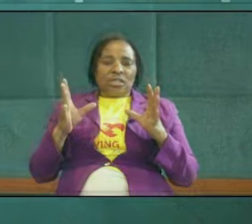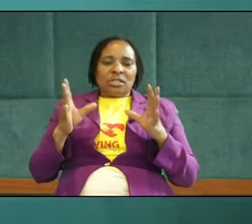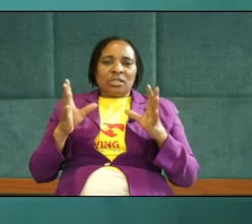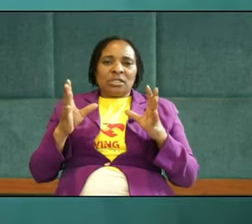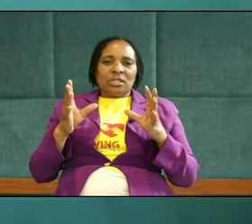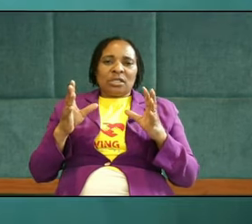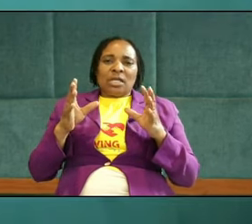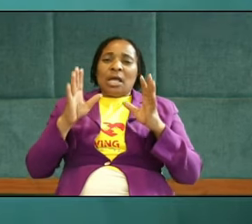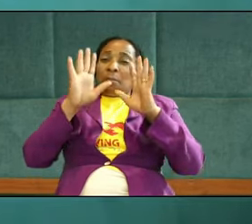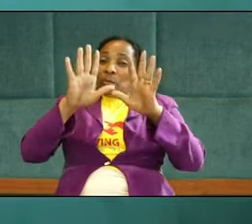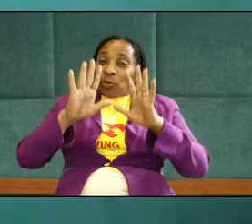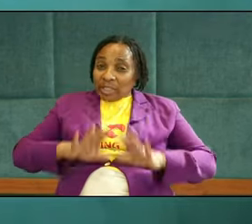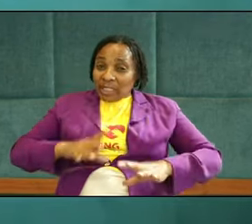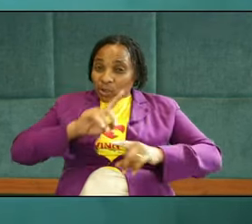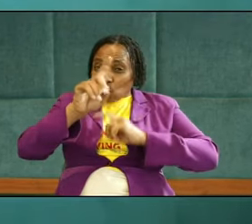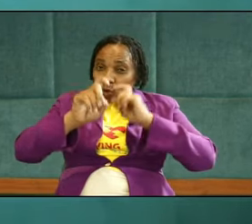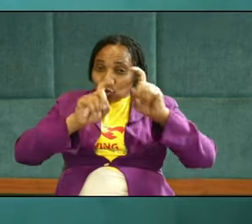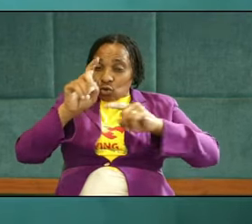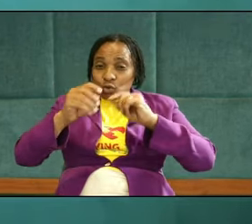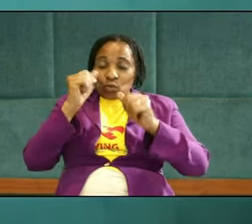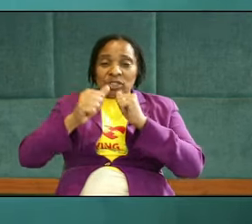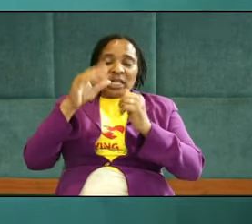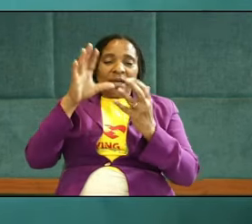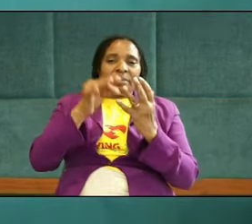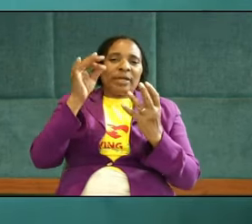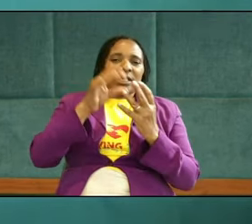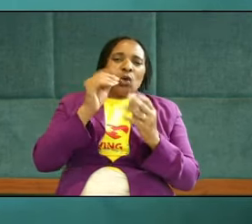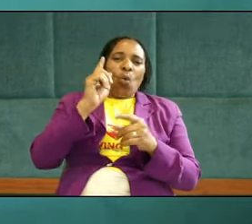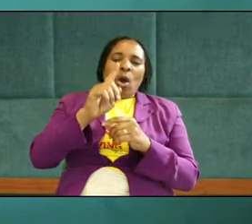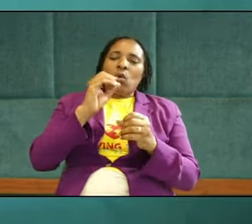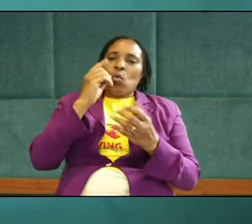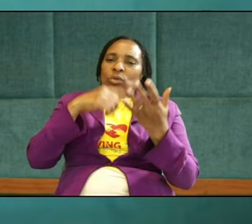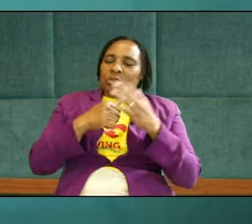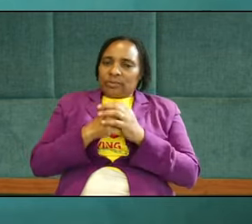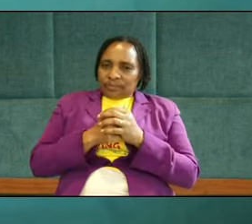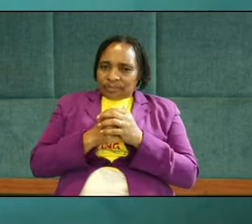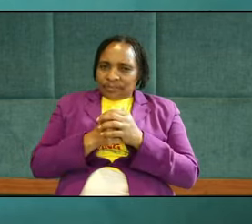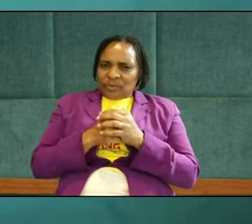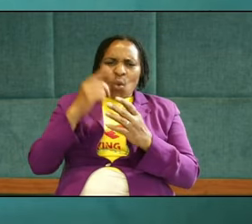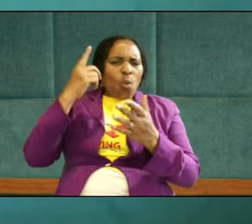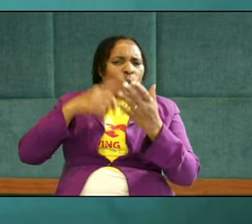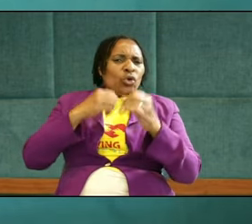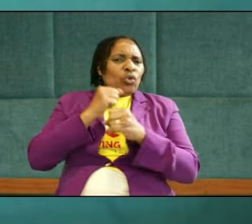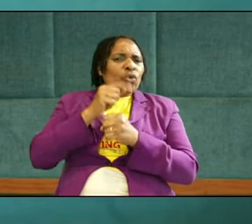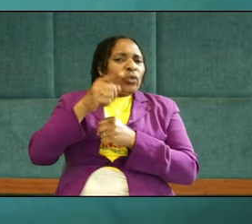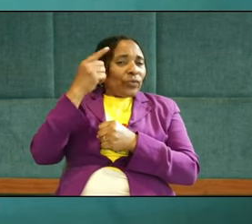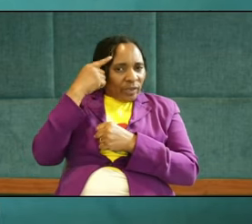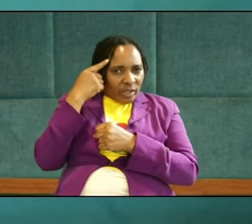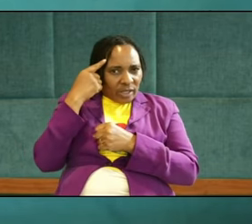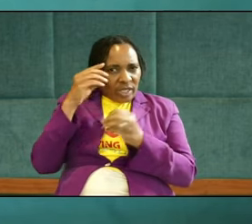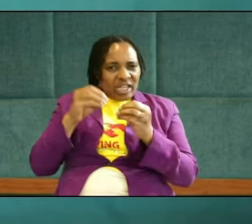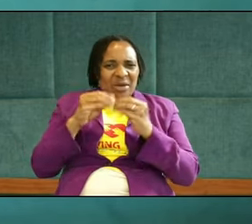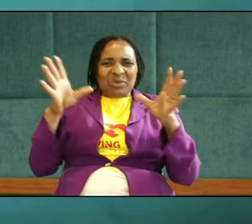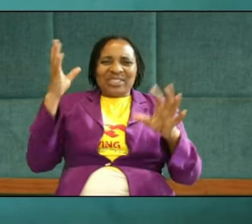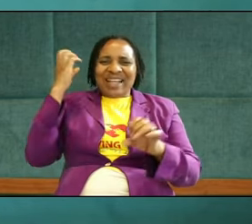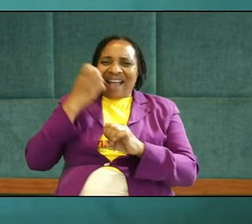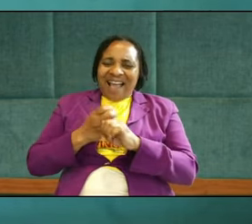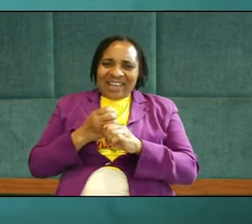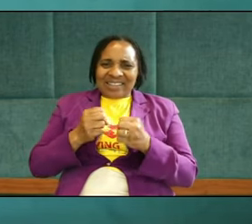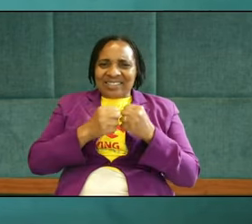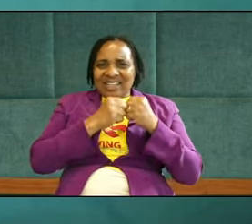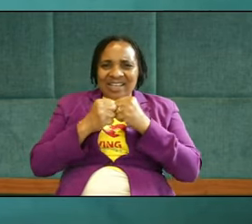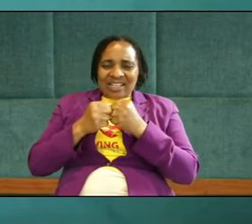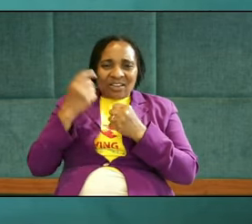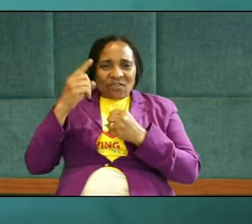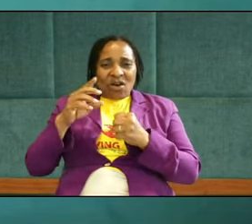some of the most critical questions that I picked up were, one of them was, what do you think is the most difficult challenge